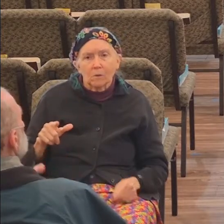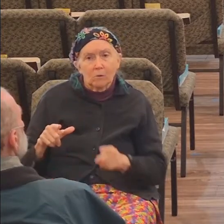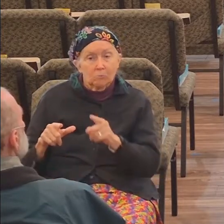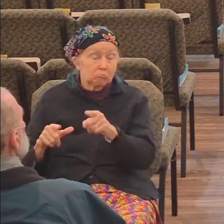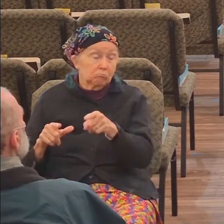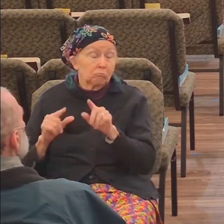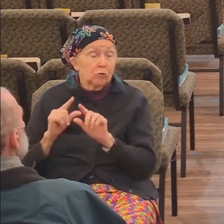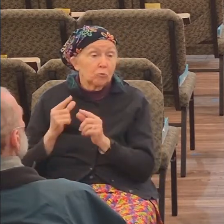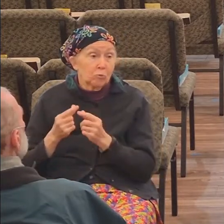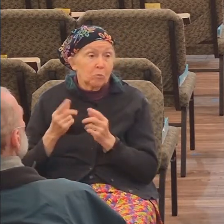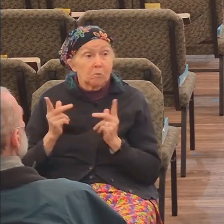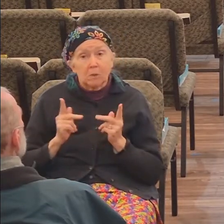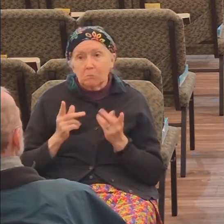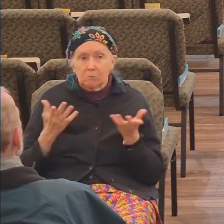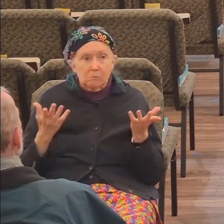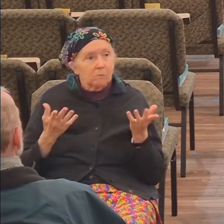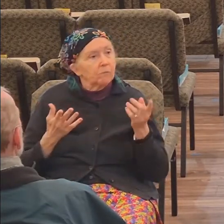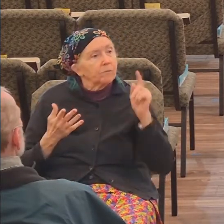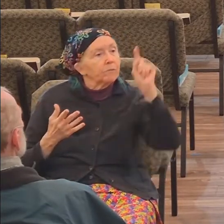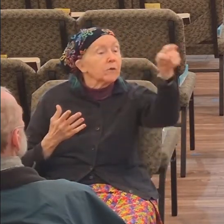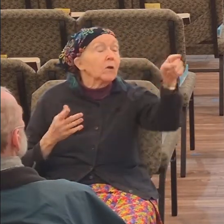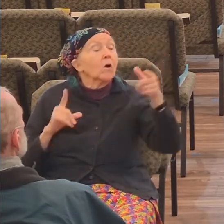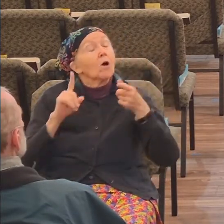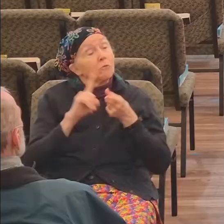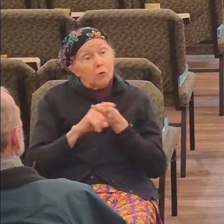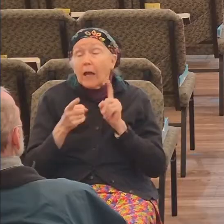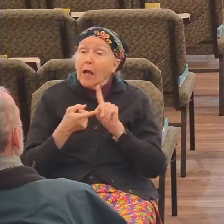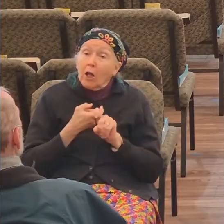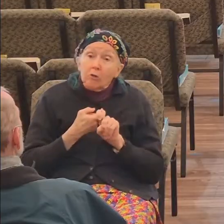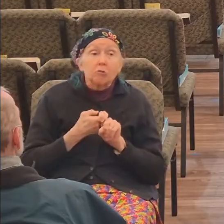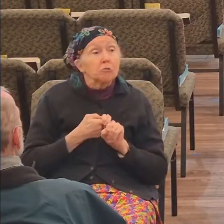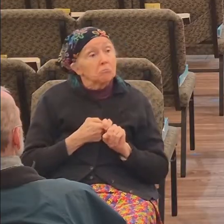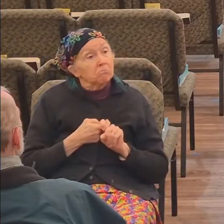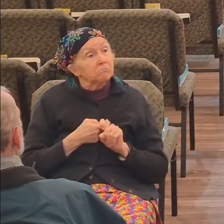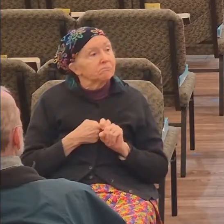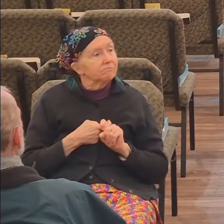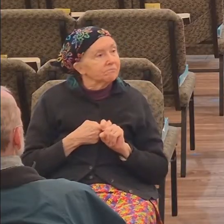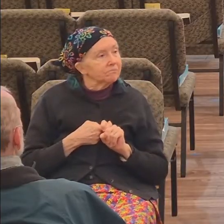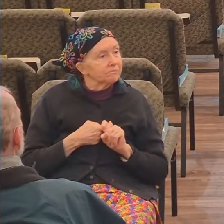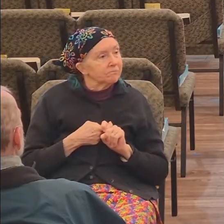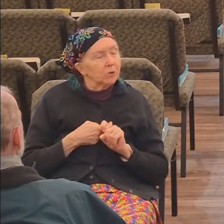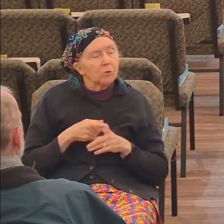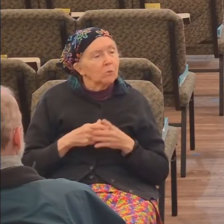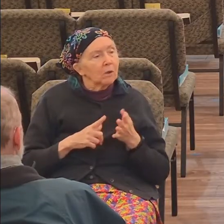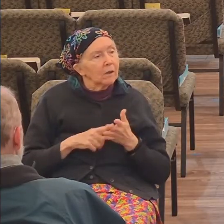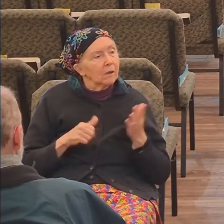Group of people, okay. Friends. What else?